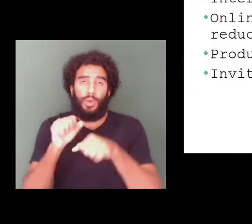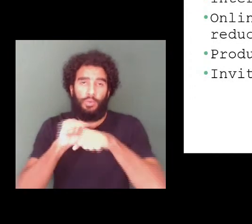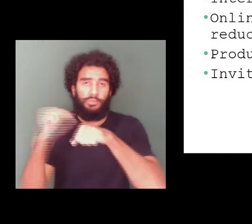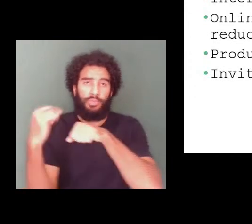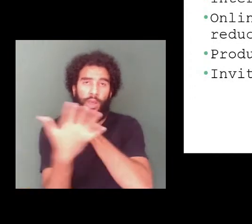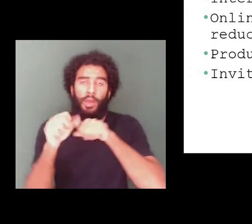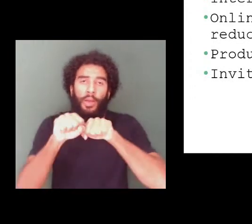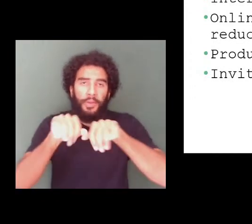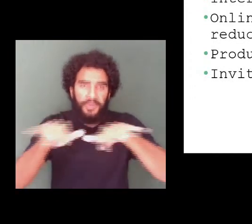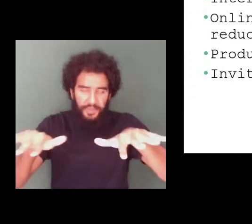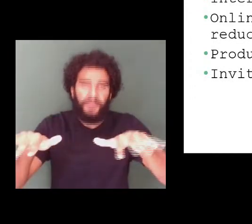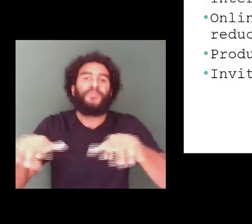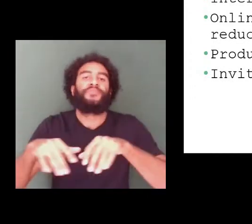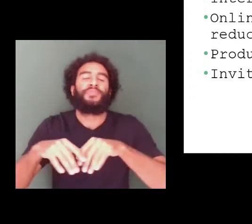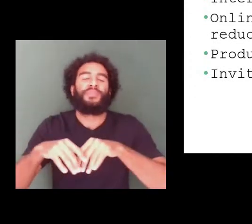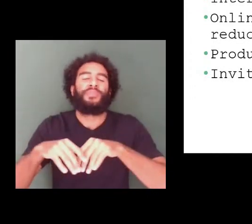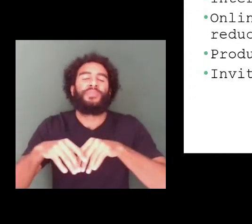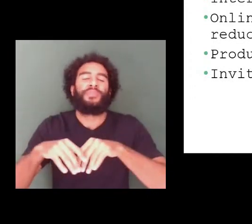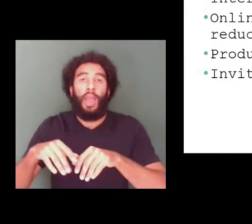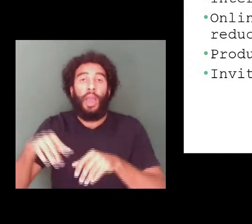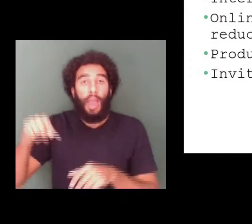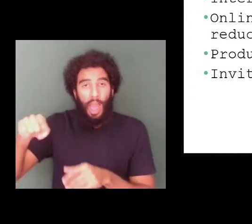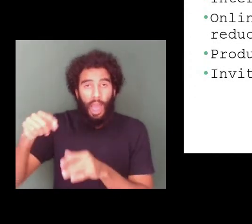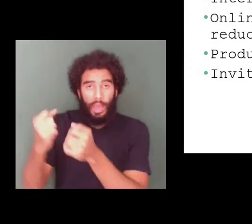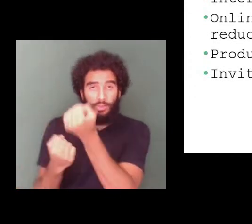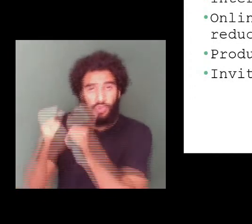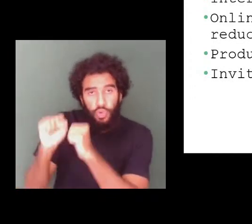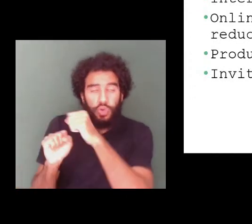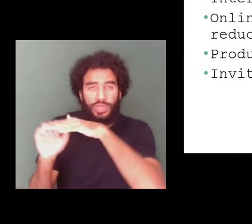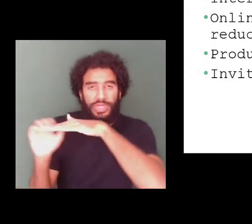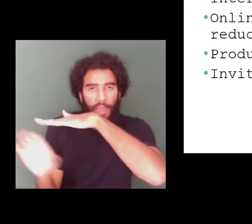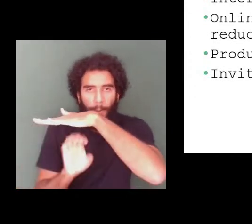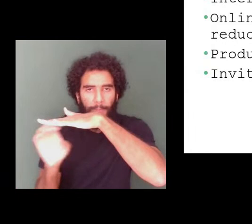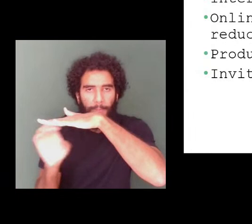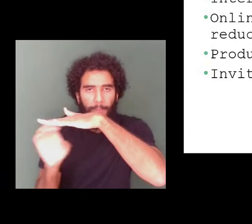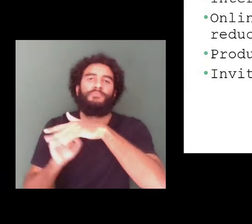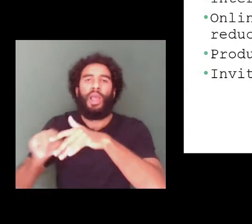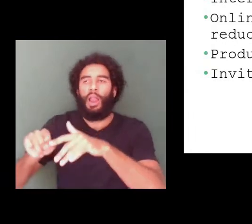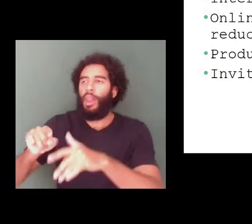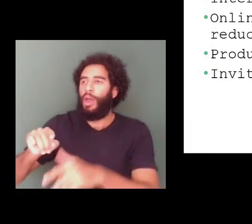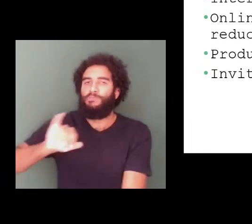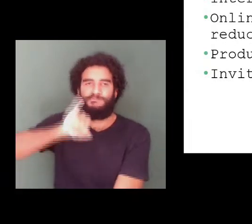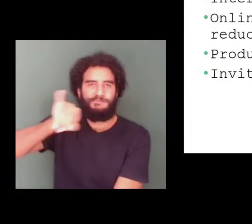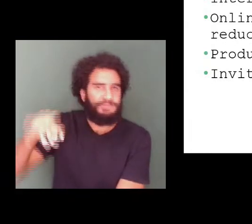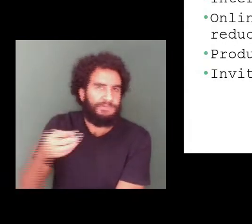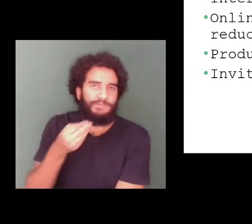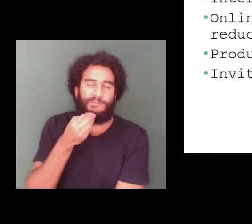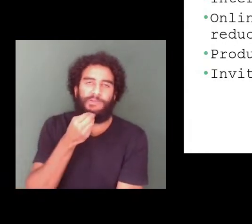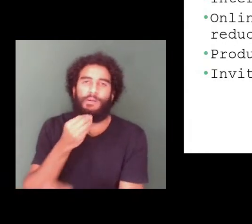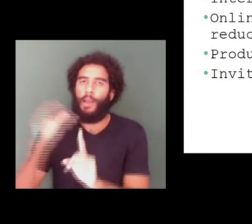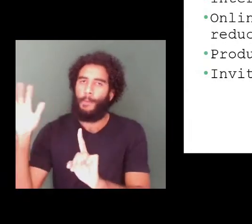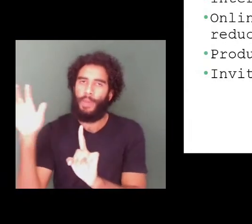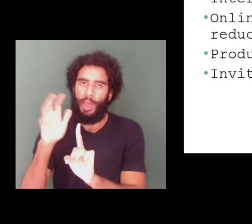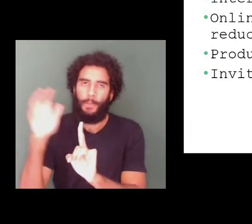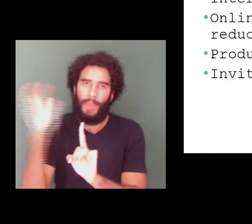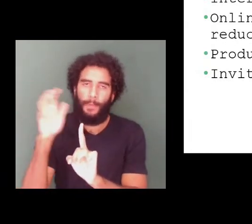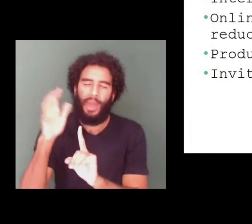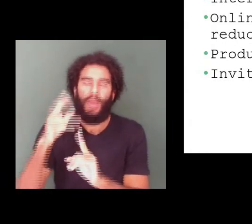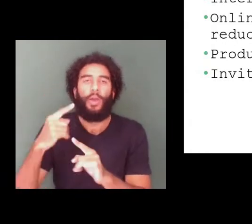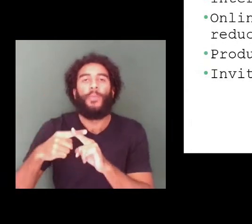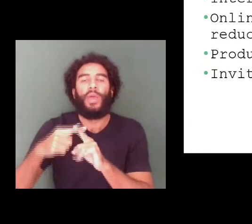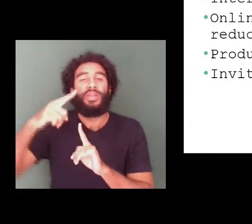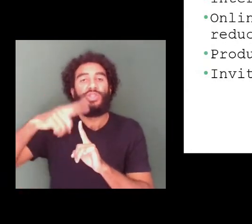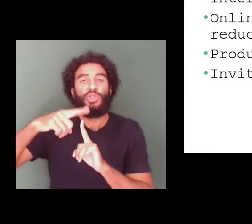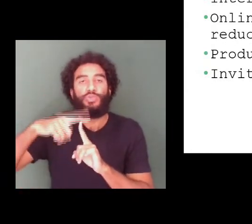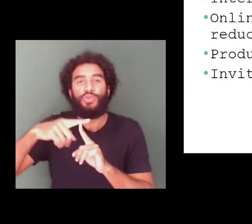these ways, using these same kinds of ads that they've done traditionally, but they're using digital media to reach out to women on their phones and in their homes with